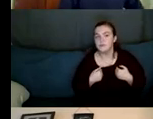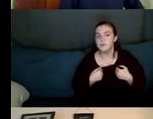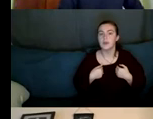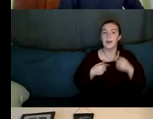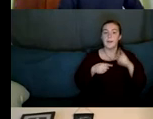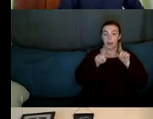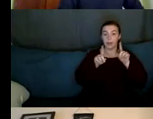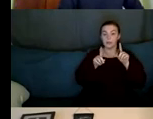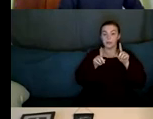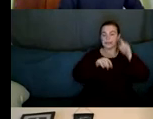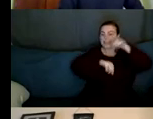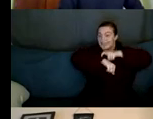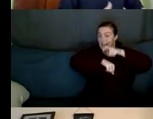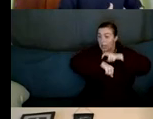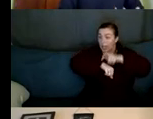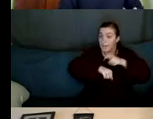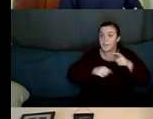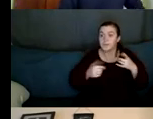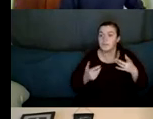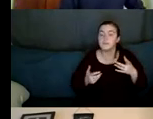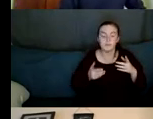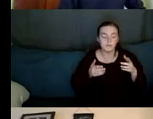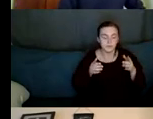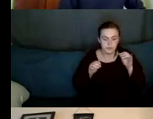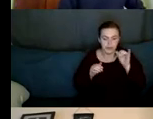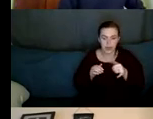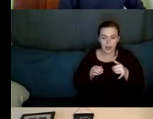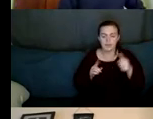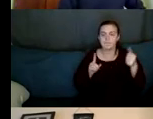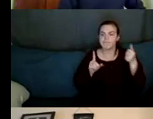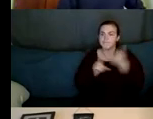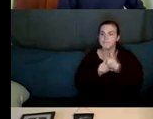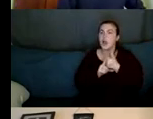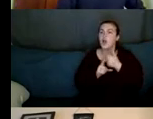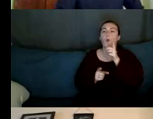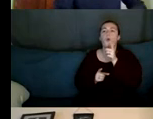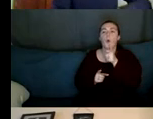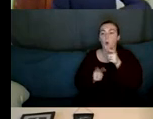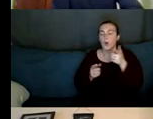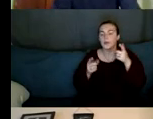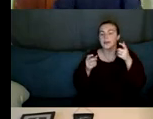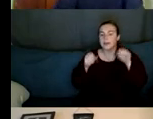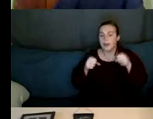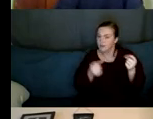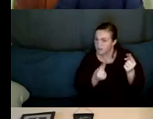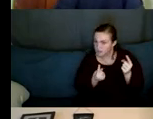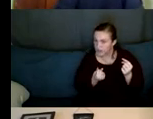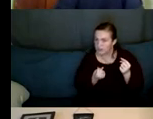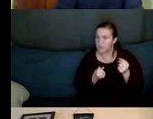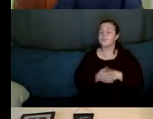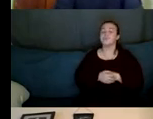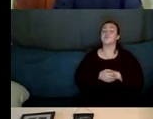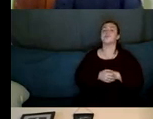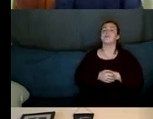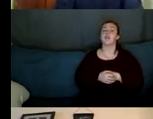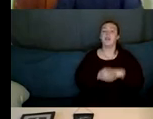offer content really impact who can participate. So I took that little